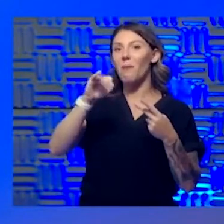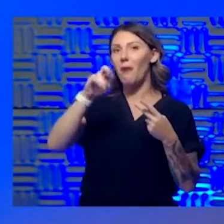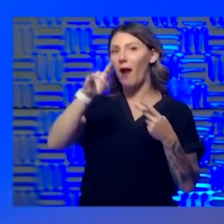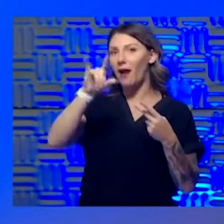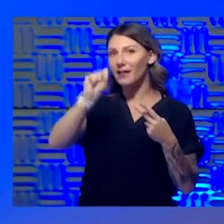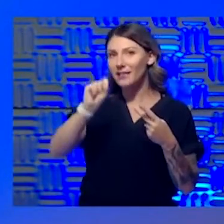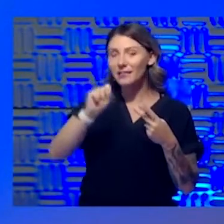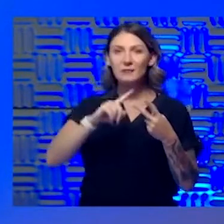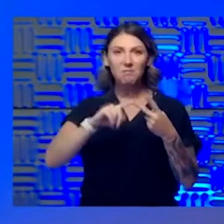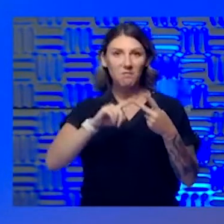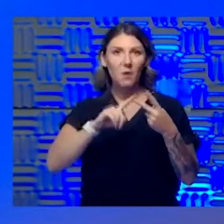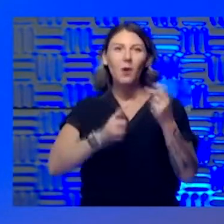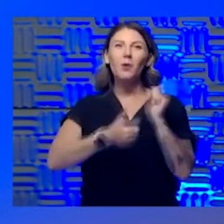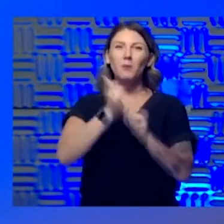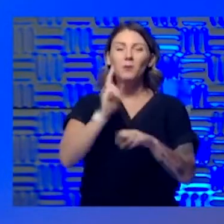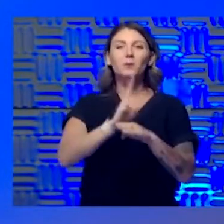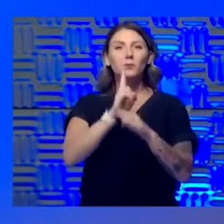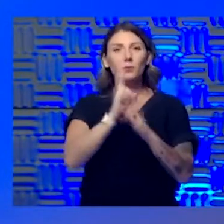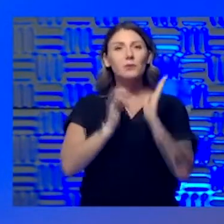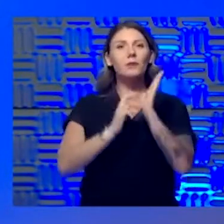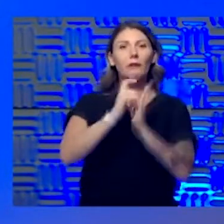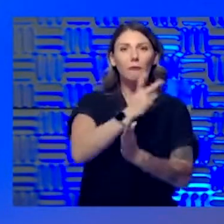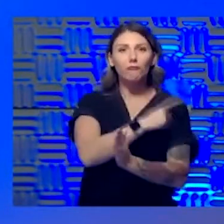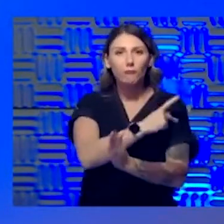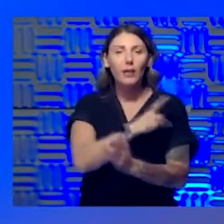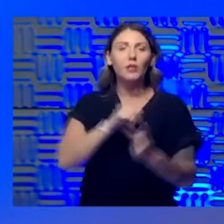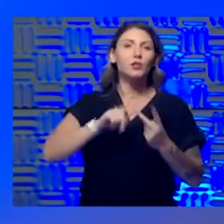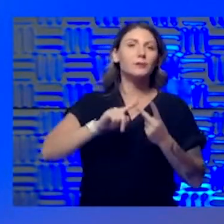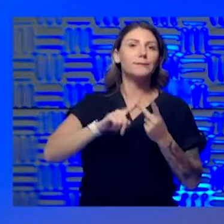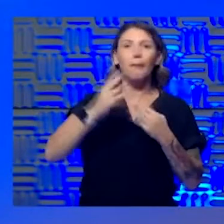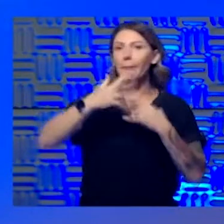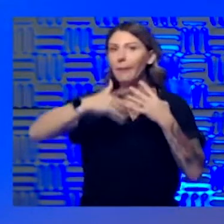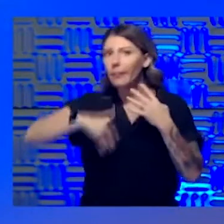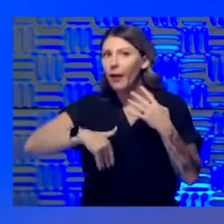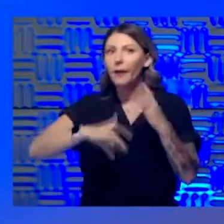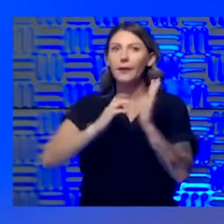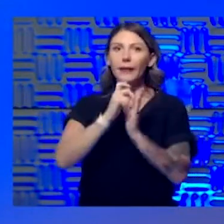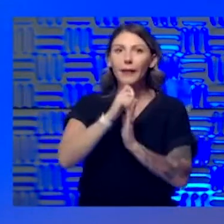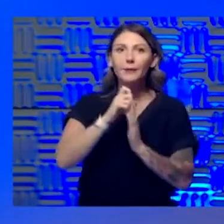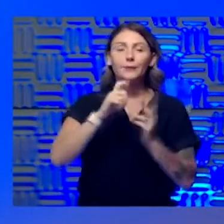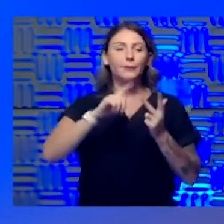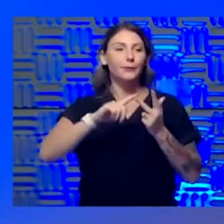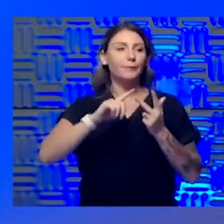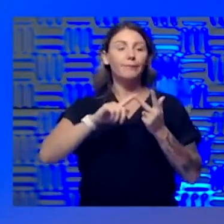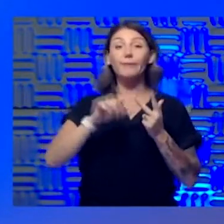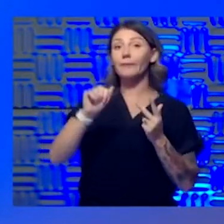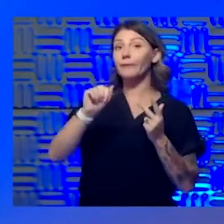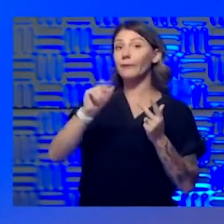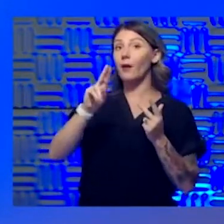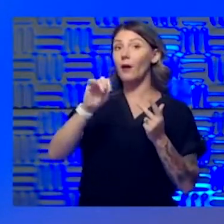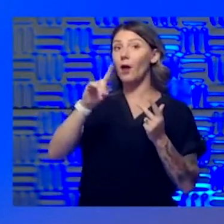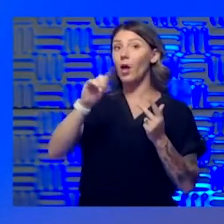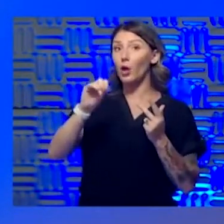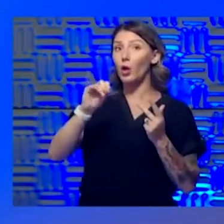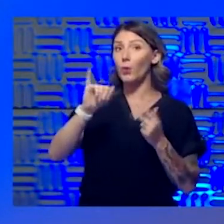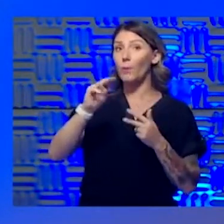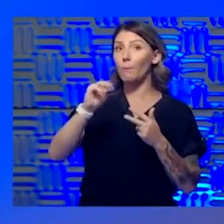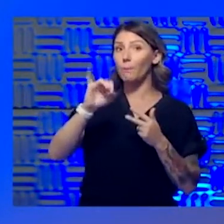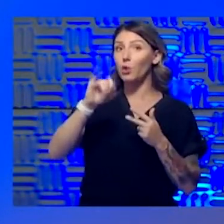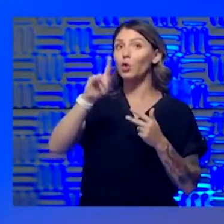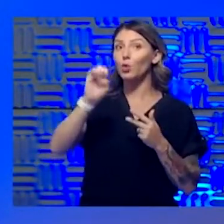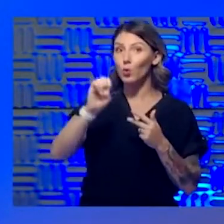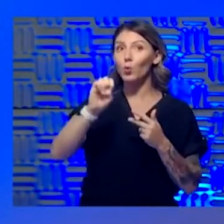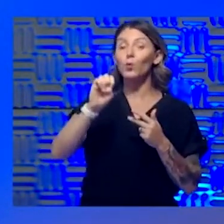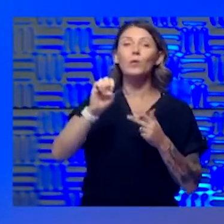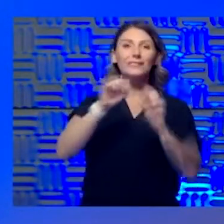patients or blood cancers, or autoimmune diseases as well. They help really just to decrease the immune